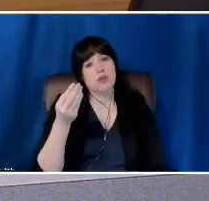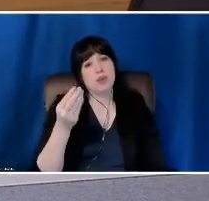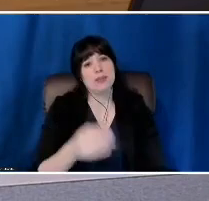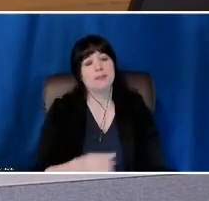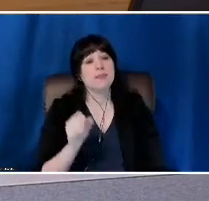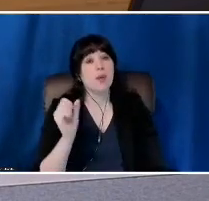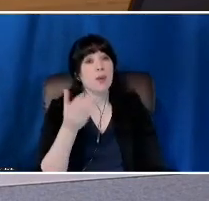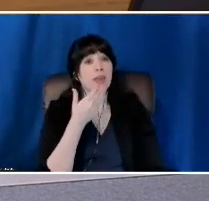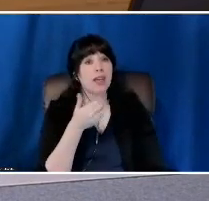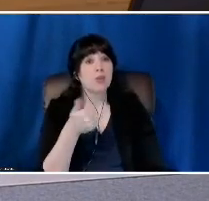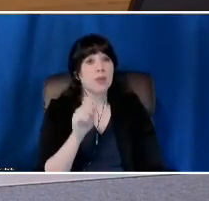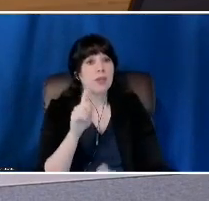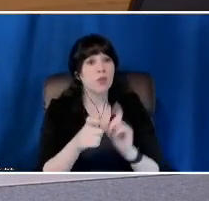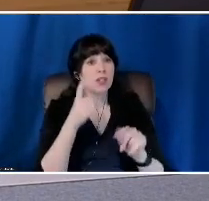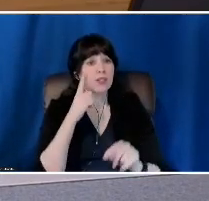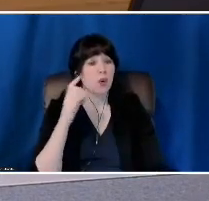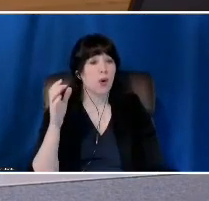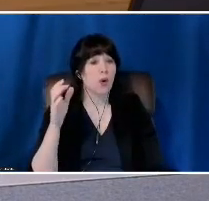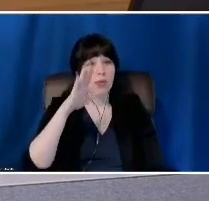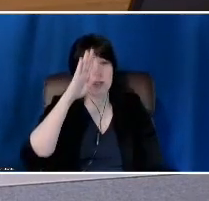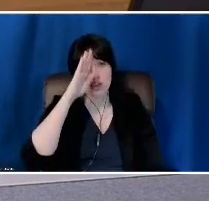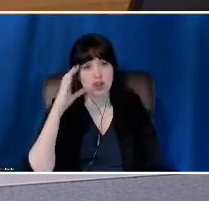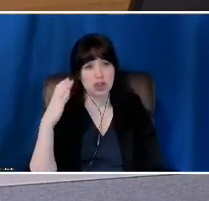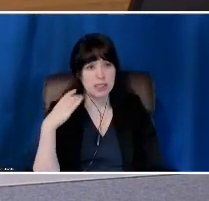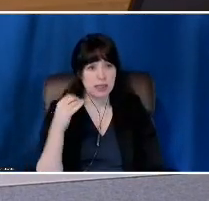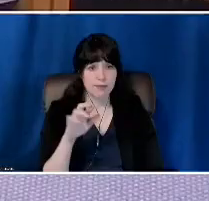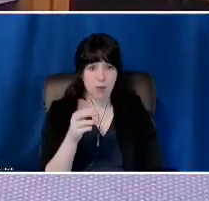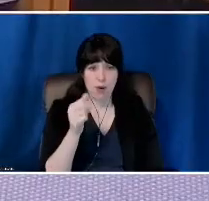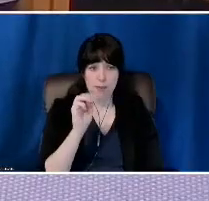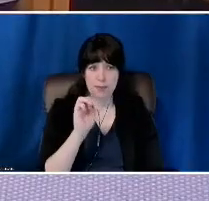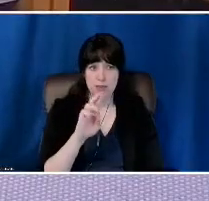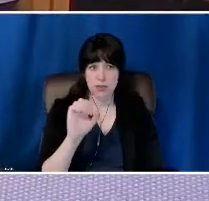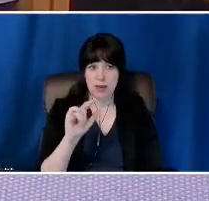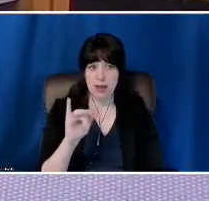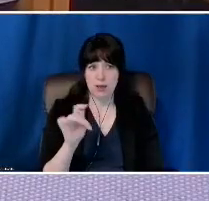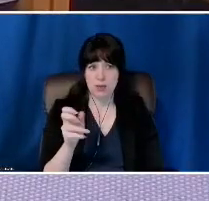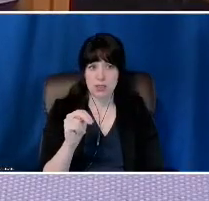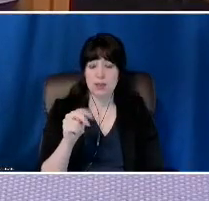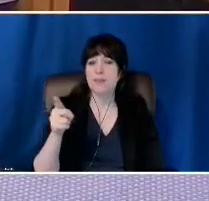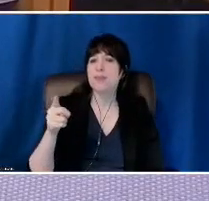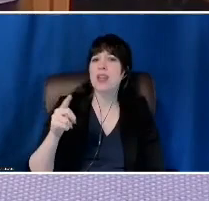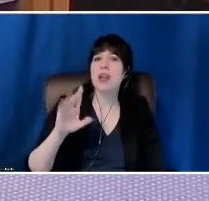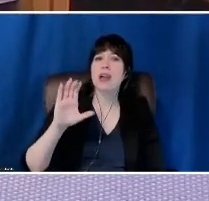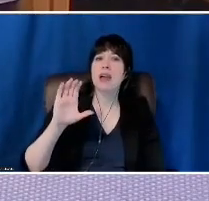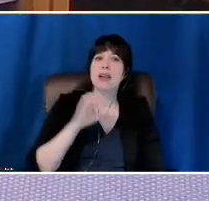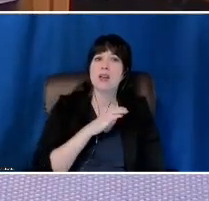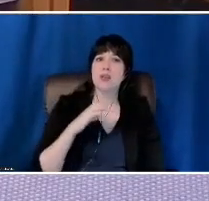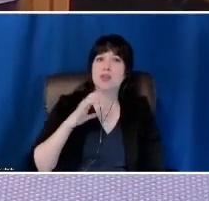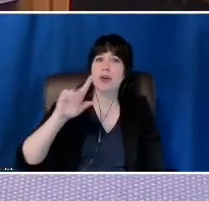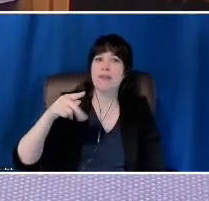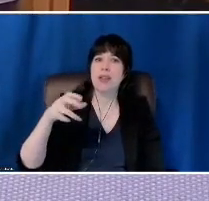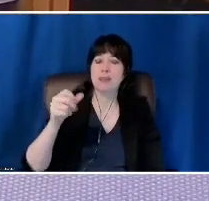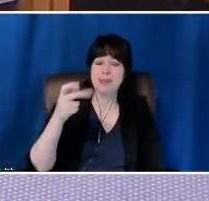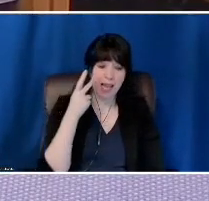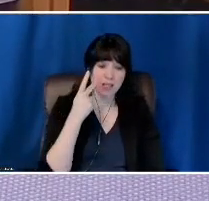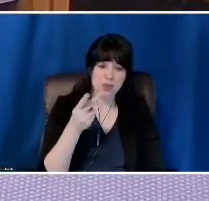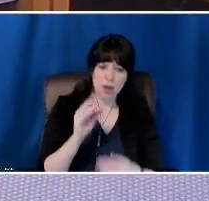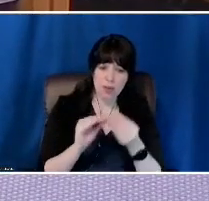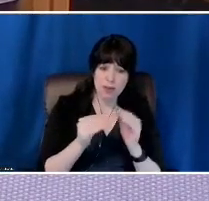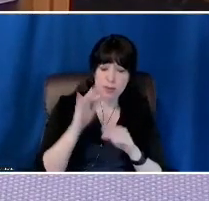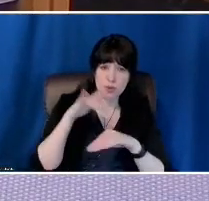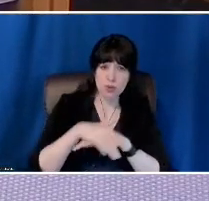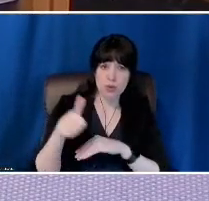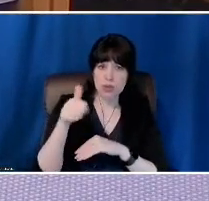for the chief or for Mr. Eggleston? Councilor Phillips. Yeah, I saw the numbers earlier, but I